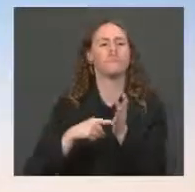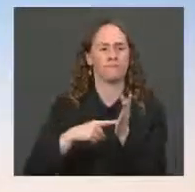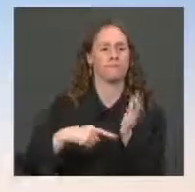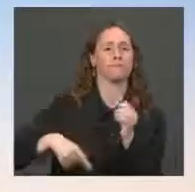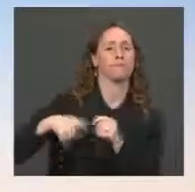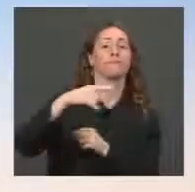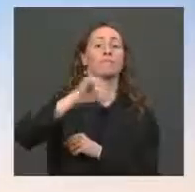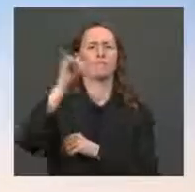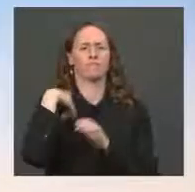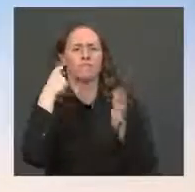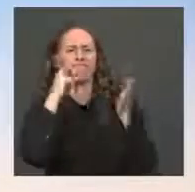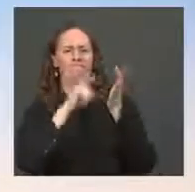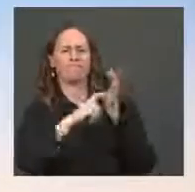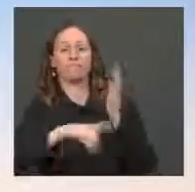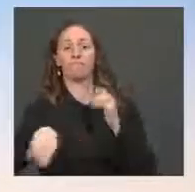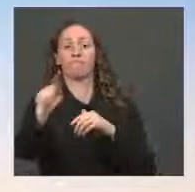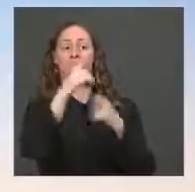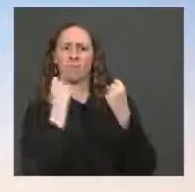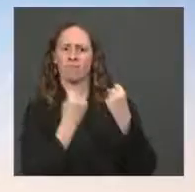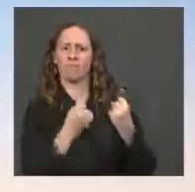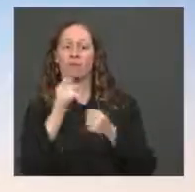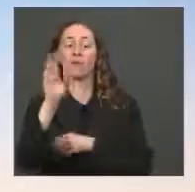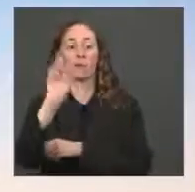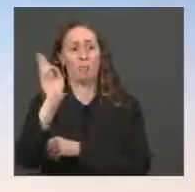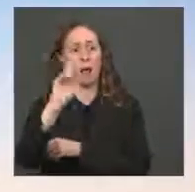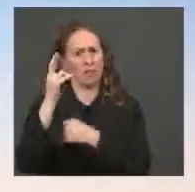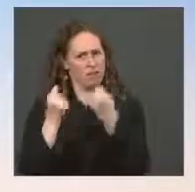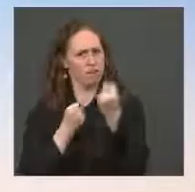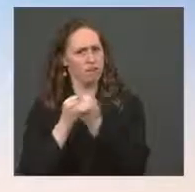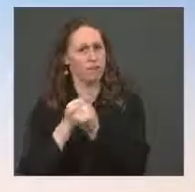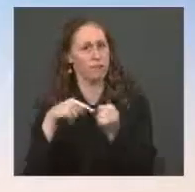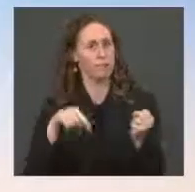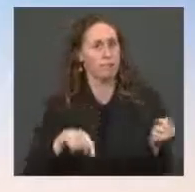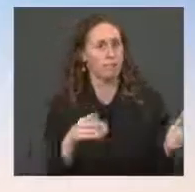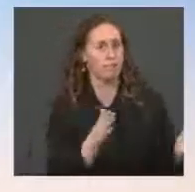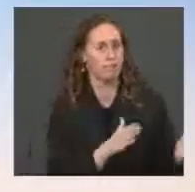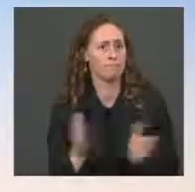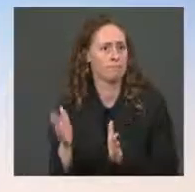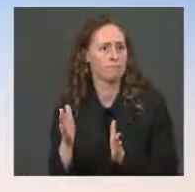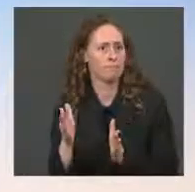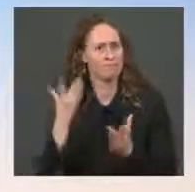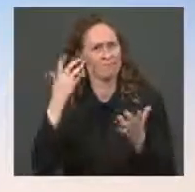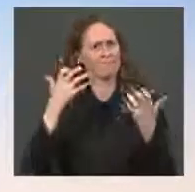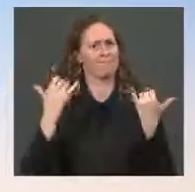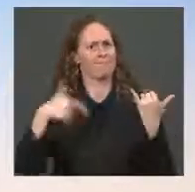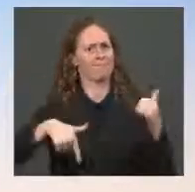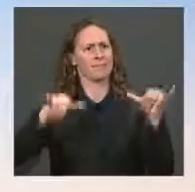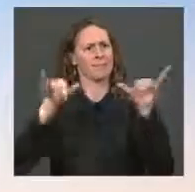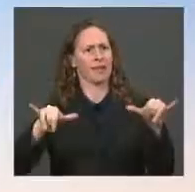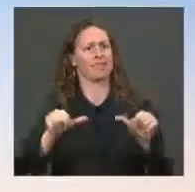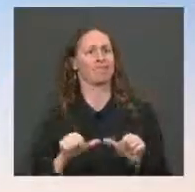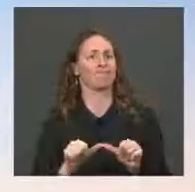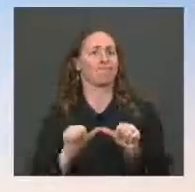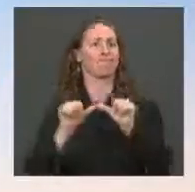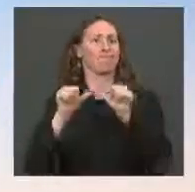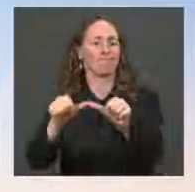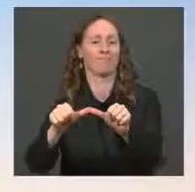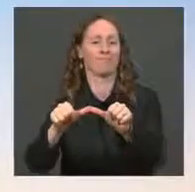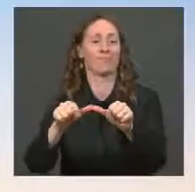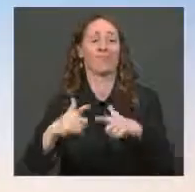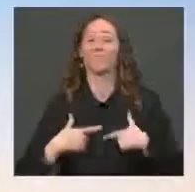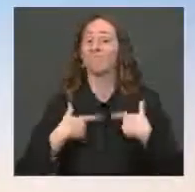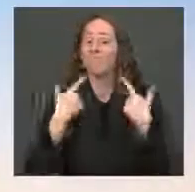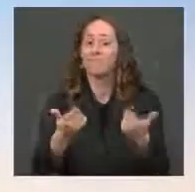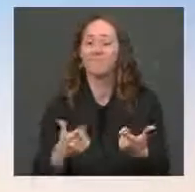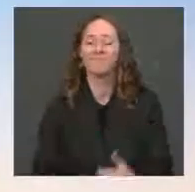as Republicans. And we're working, of course, to get it extended for even longer. Jonathan, why don't you kick us off? Thanks, Jen. A new book reports that